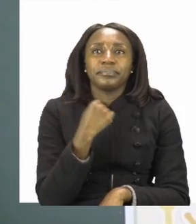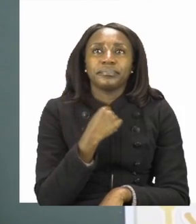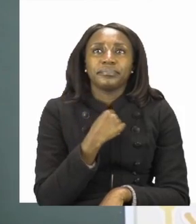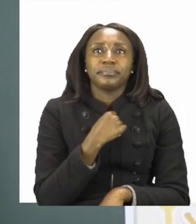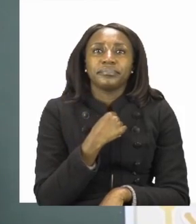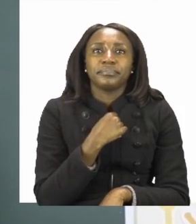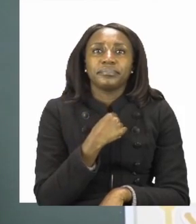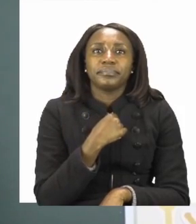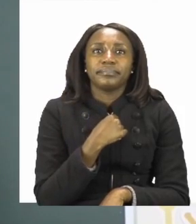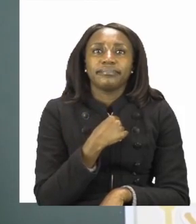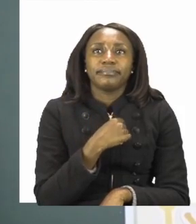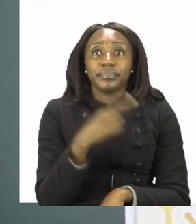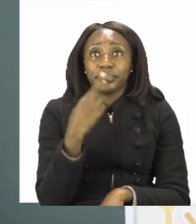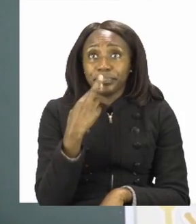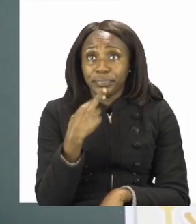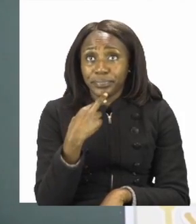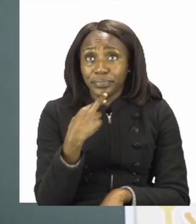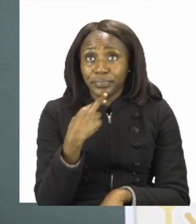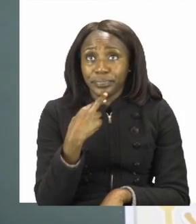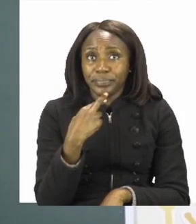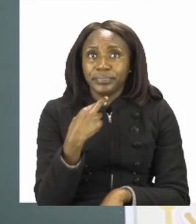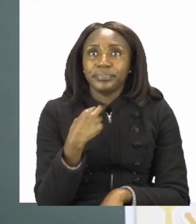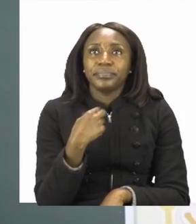we have red,